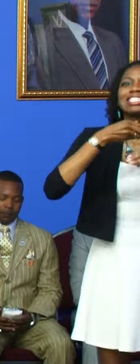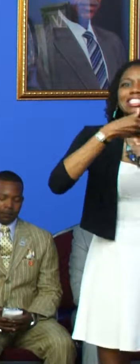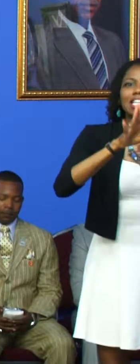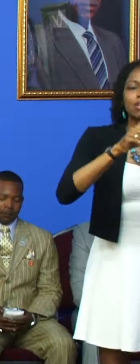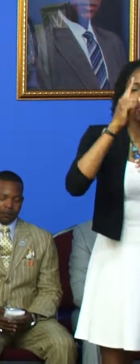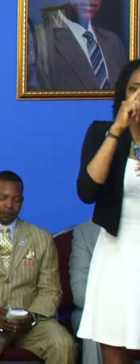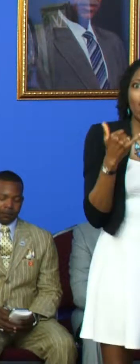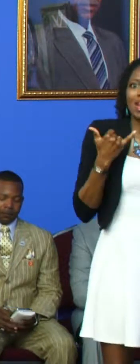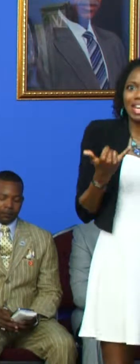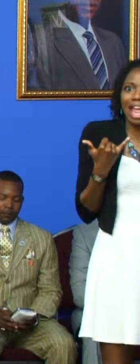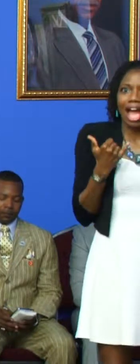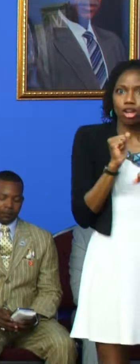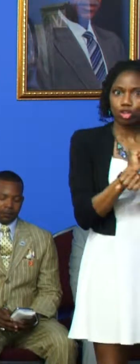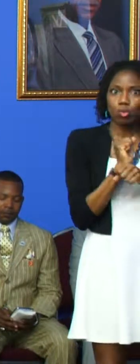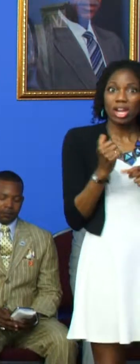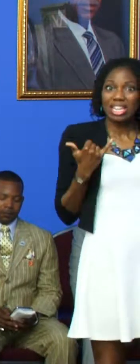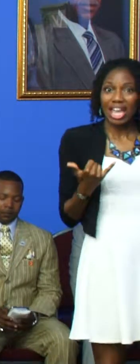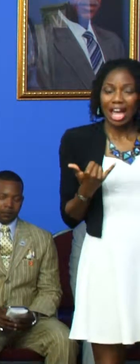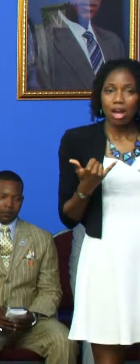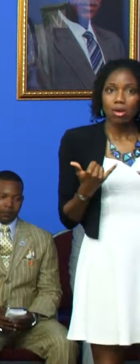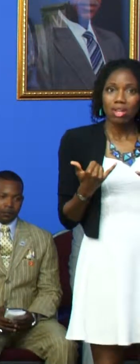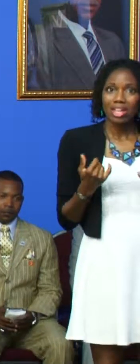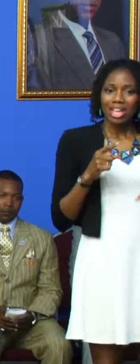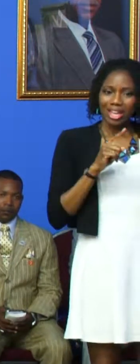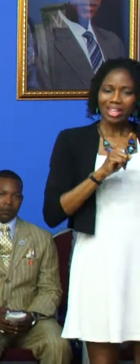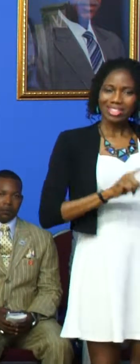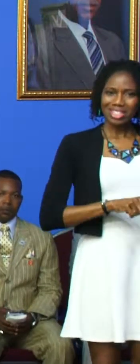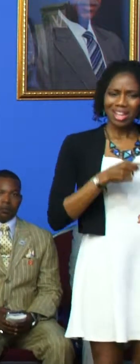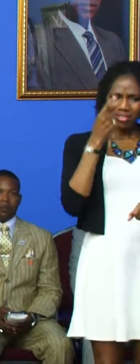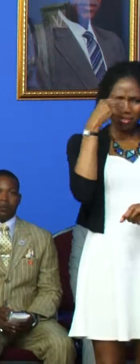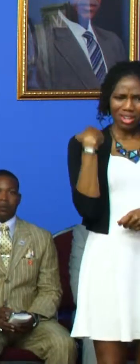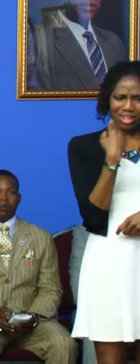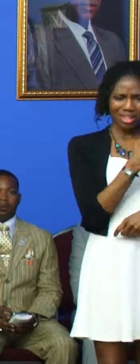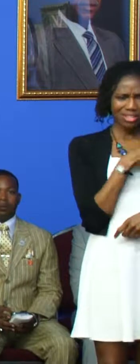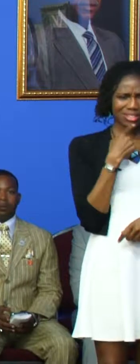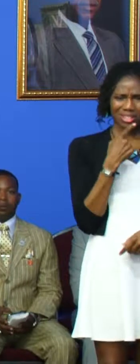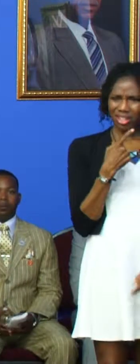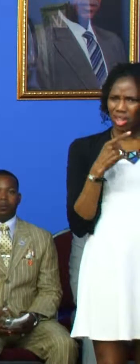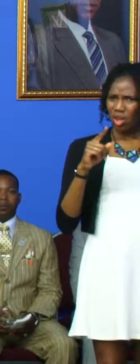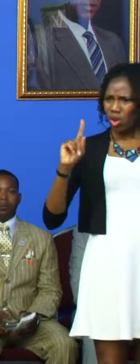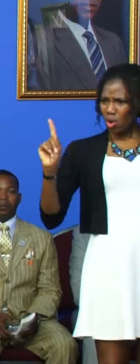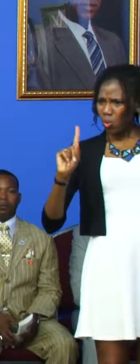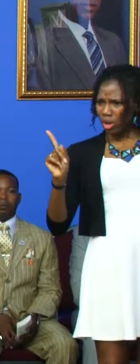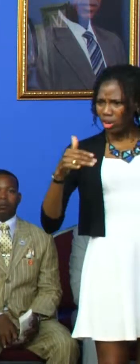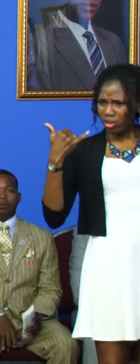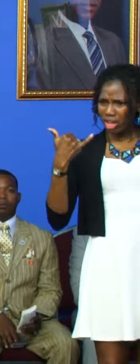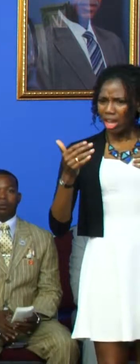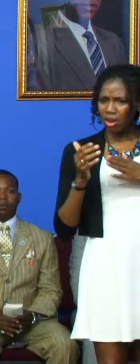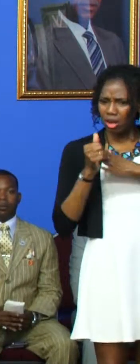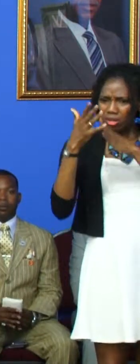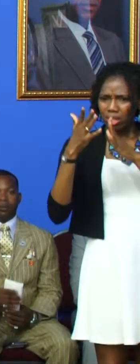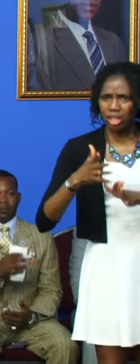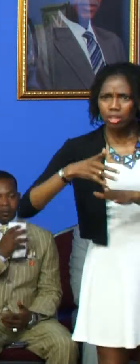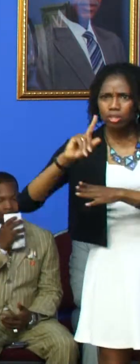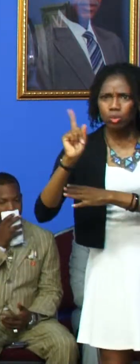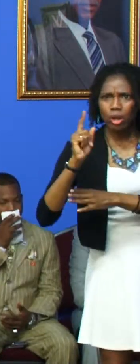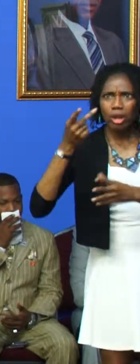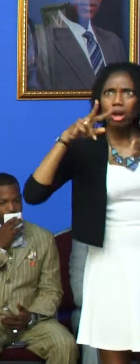And it's time for, where are the leaders and the prophets in the age of Trump?